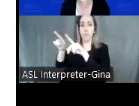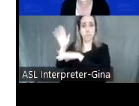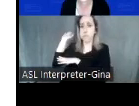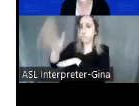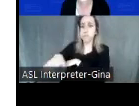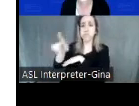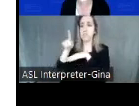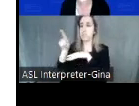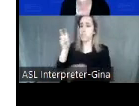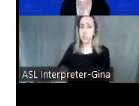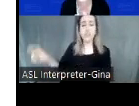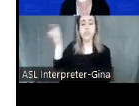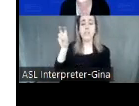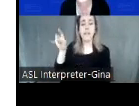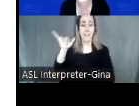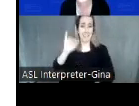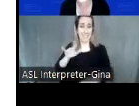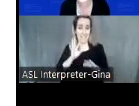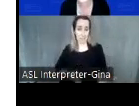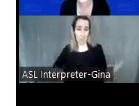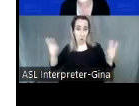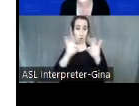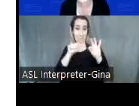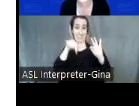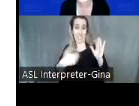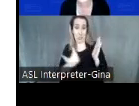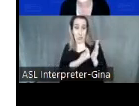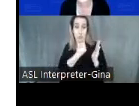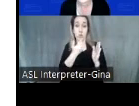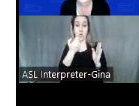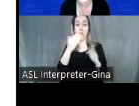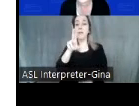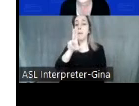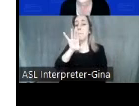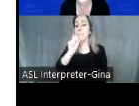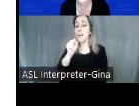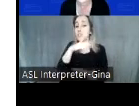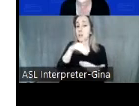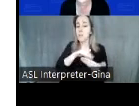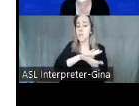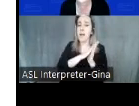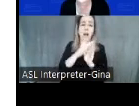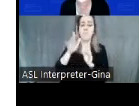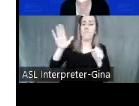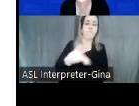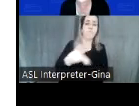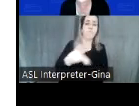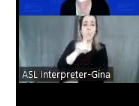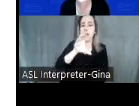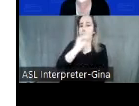that this new bus terminal be 100% accessible. And there's other alternatives such